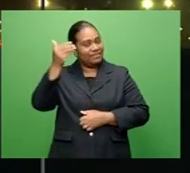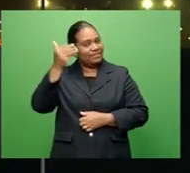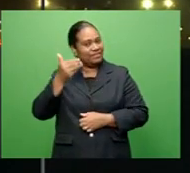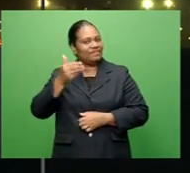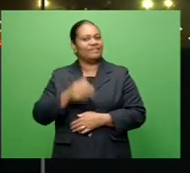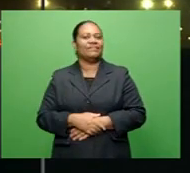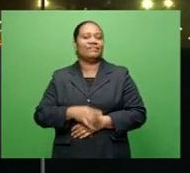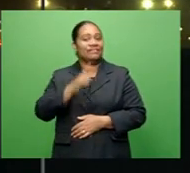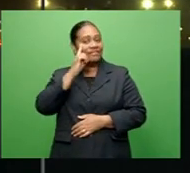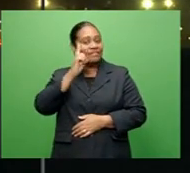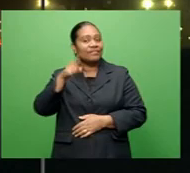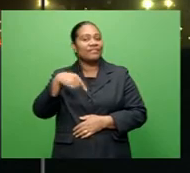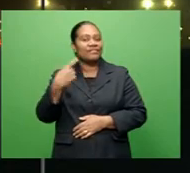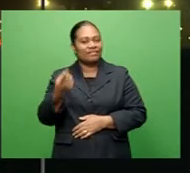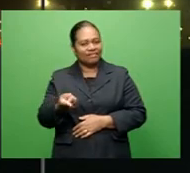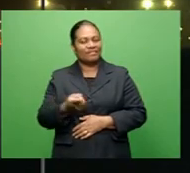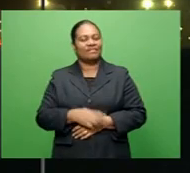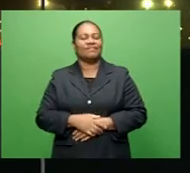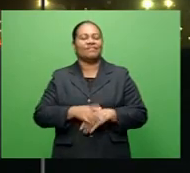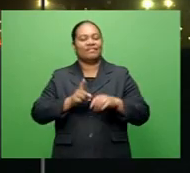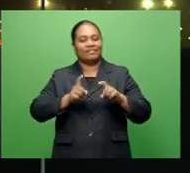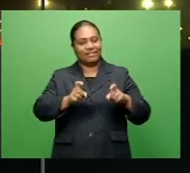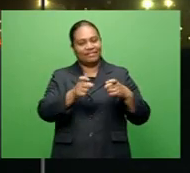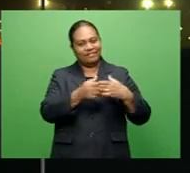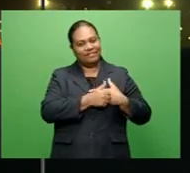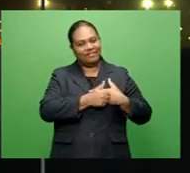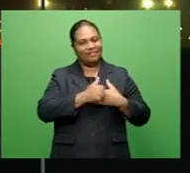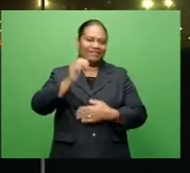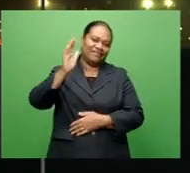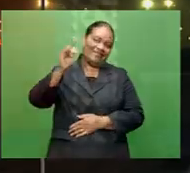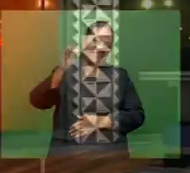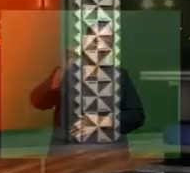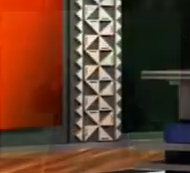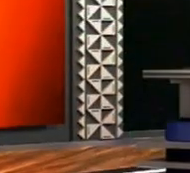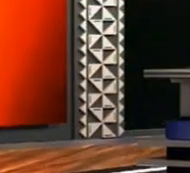see you again tomorrow. Until then, stay safe. Modemanda.